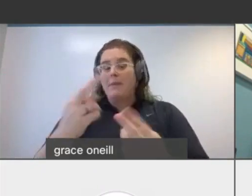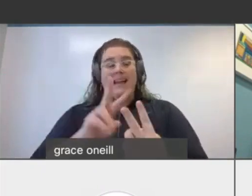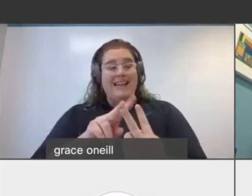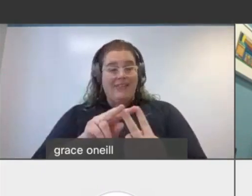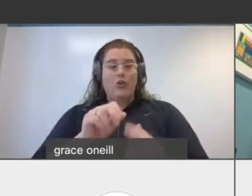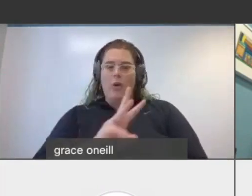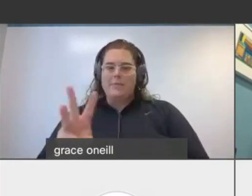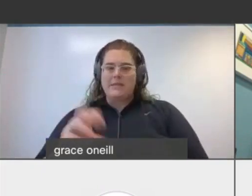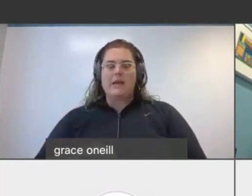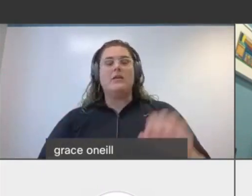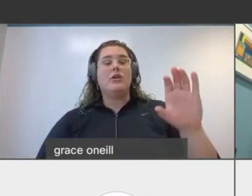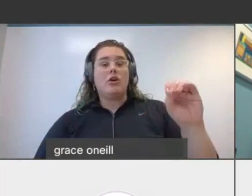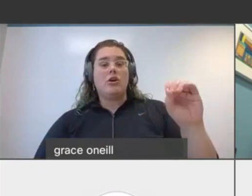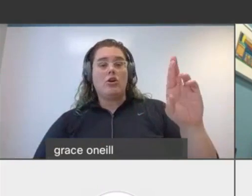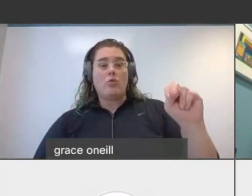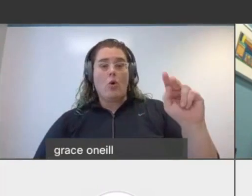coronavirus.dc.gov